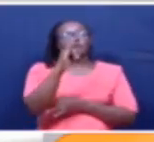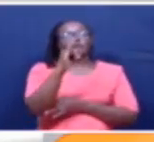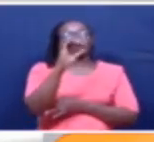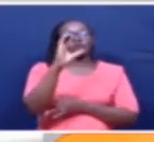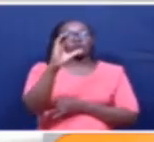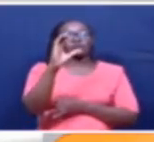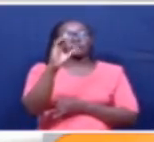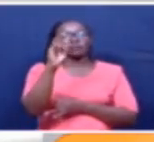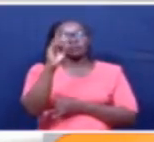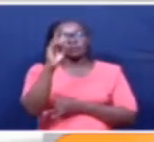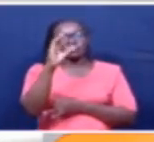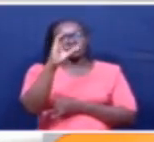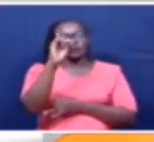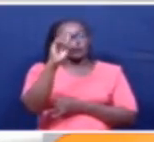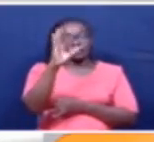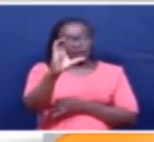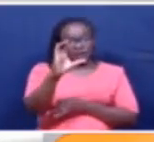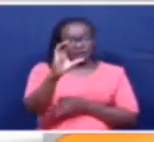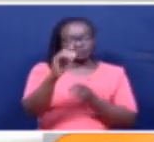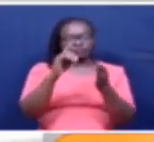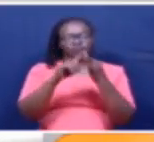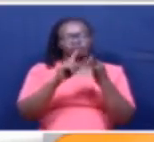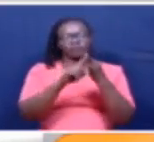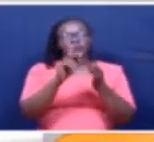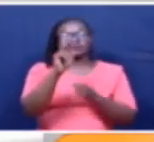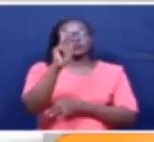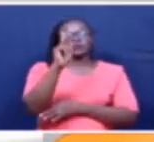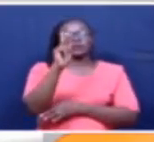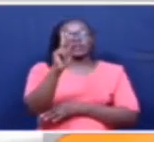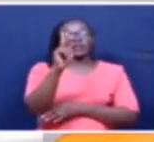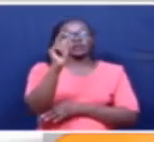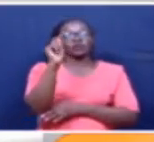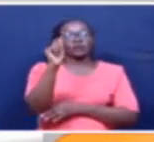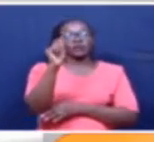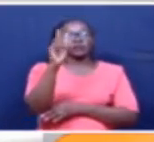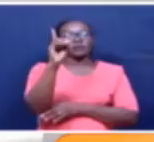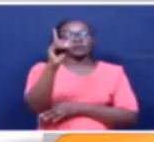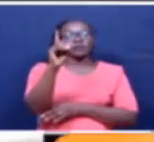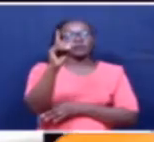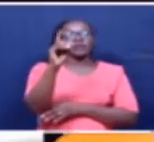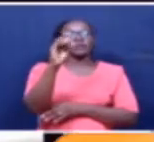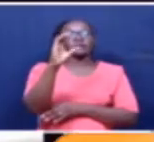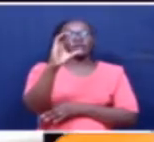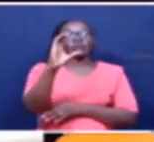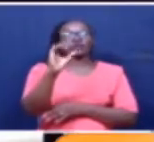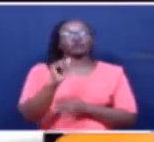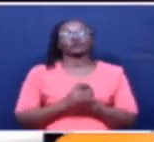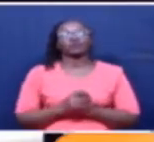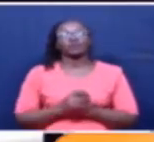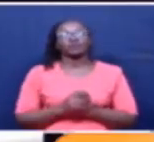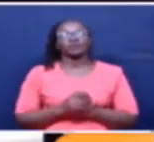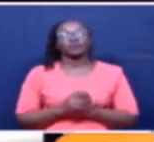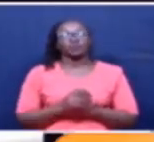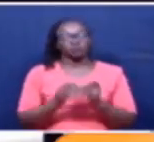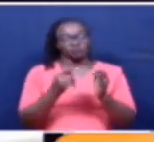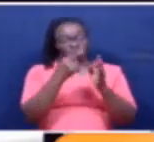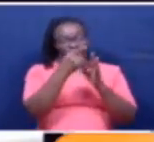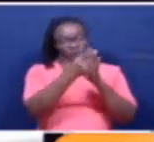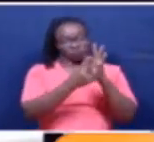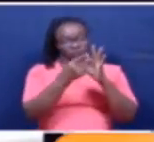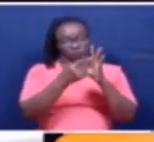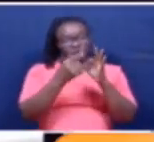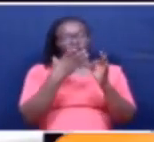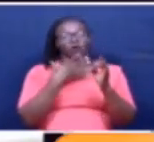Corporation, ICDC, and Kenya Tourist Development Corporation, KTDC. This has received